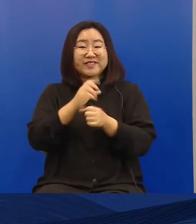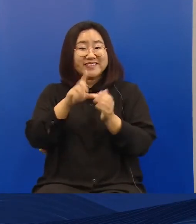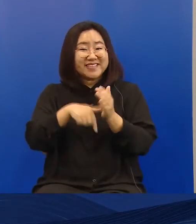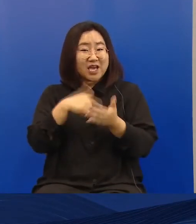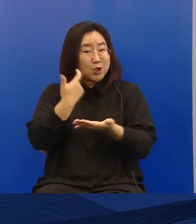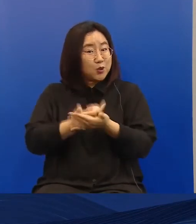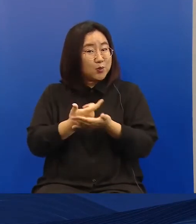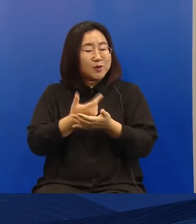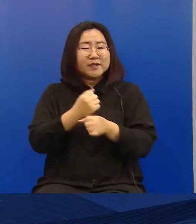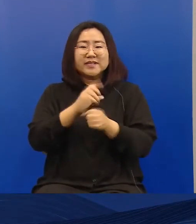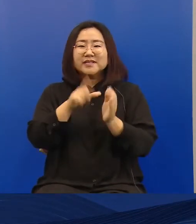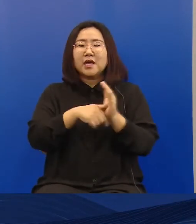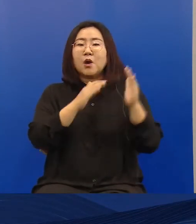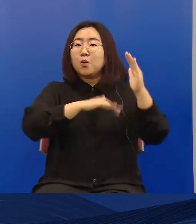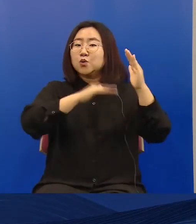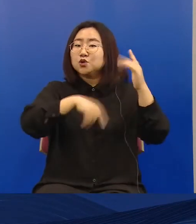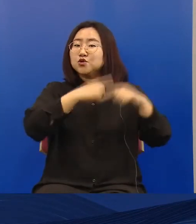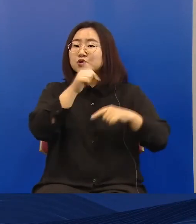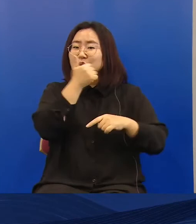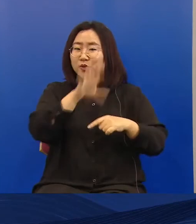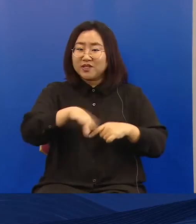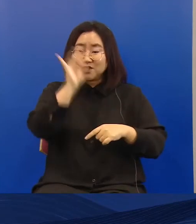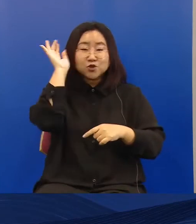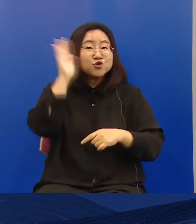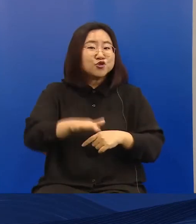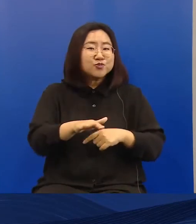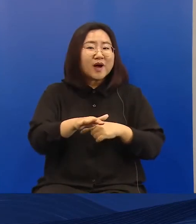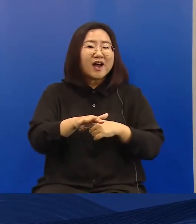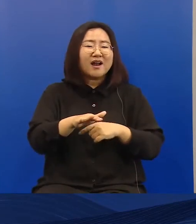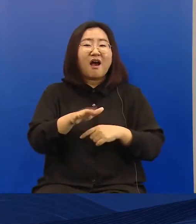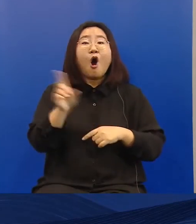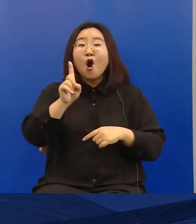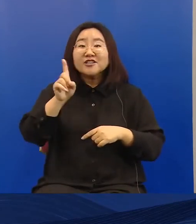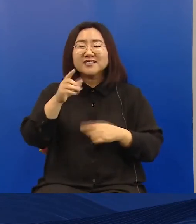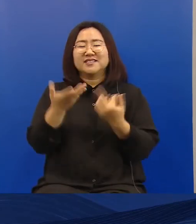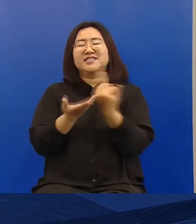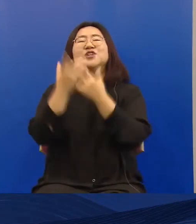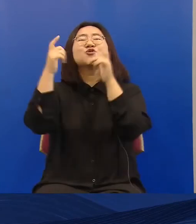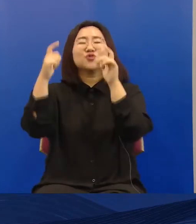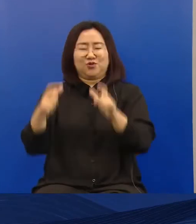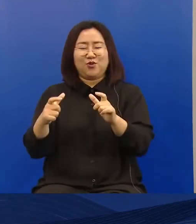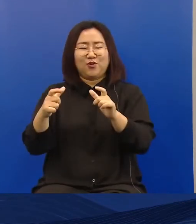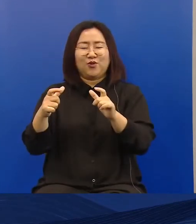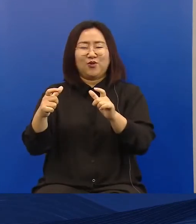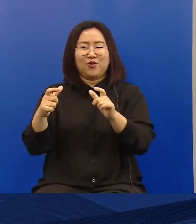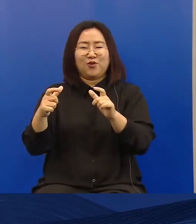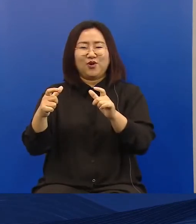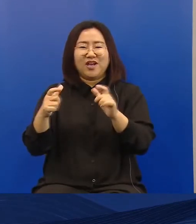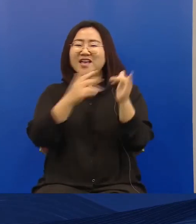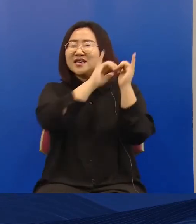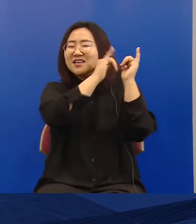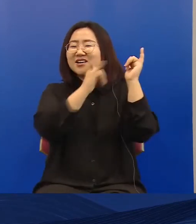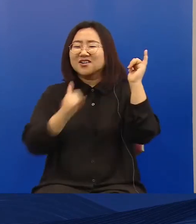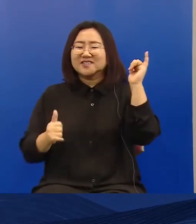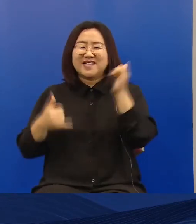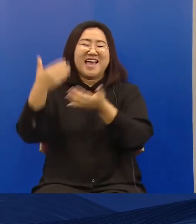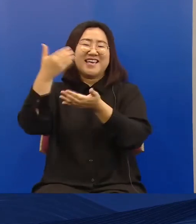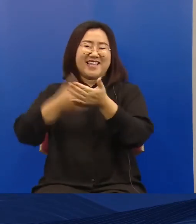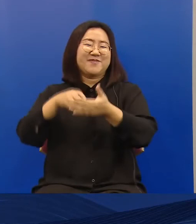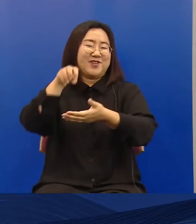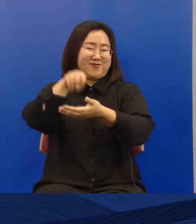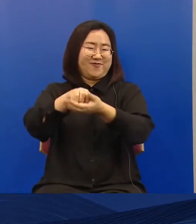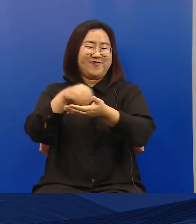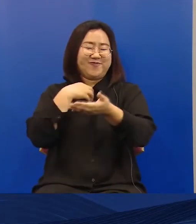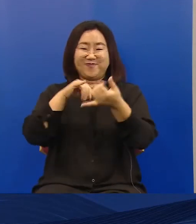actually I will do this when I write a book, that it all started in Jeju Special